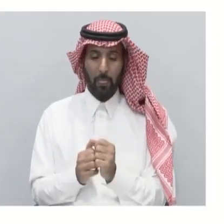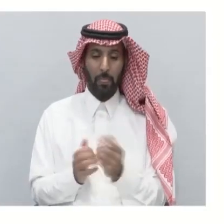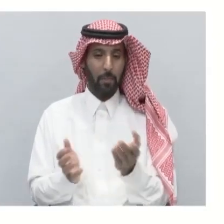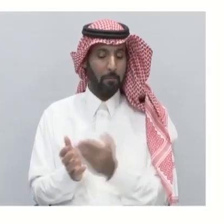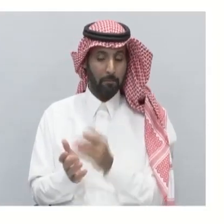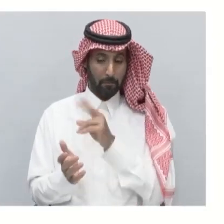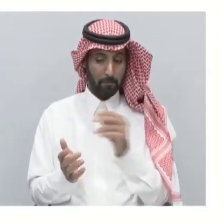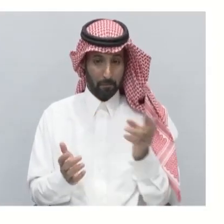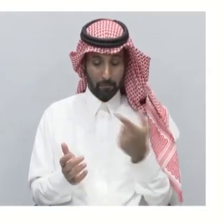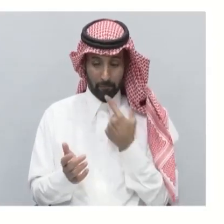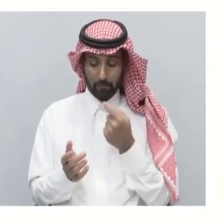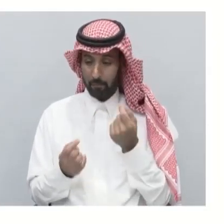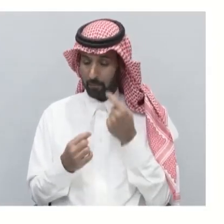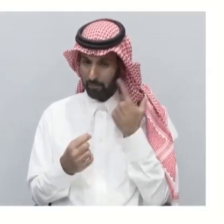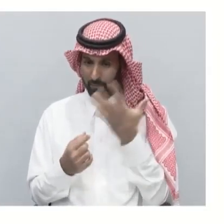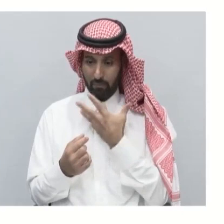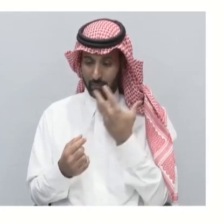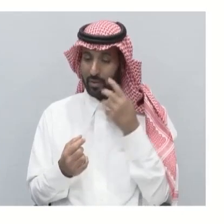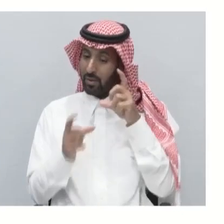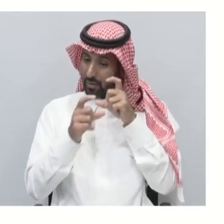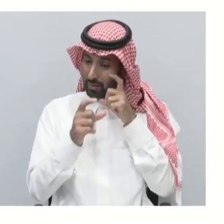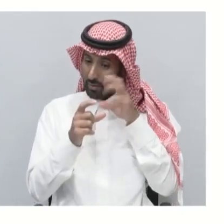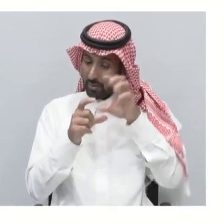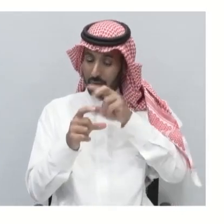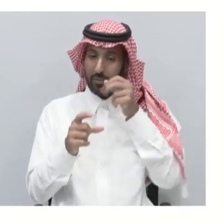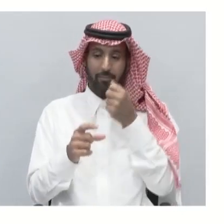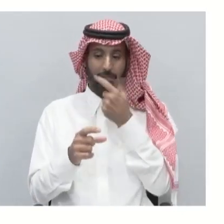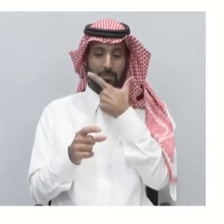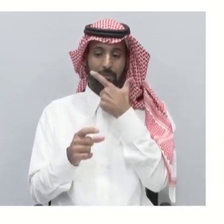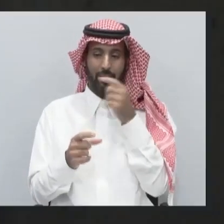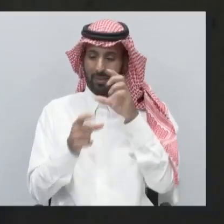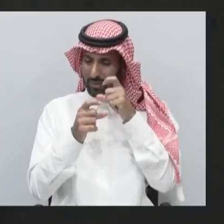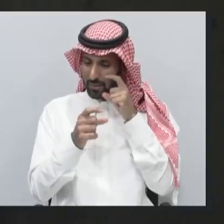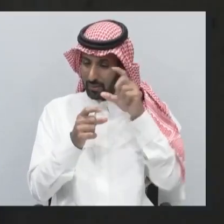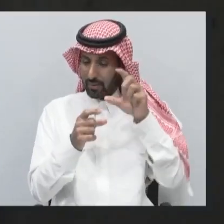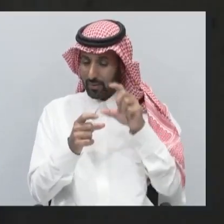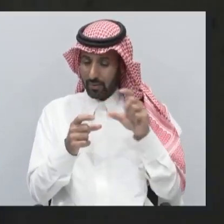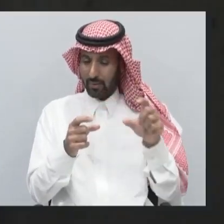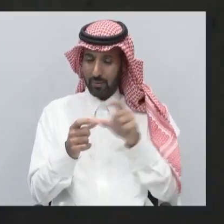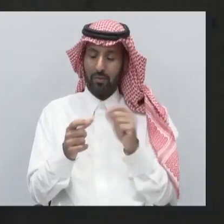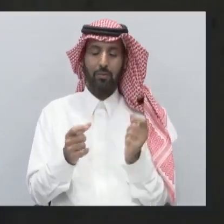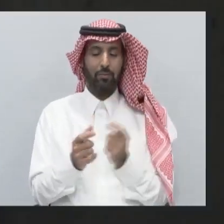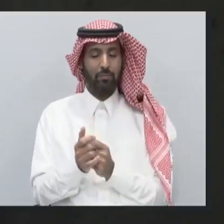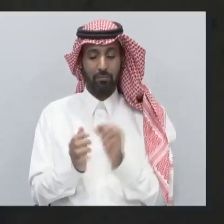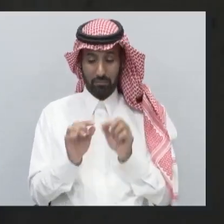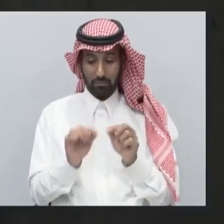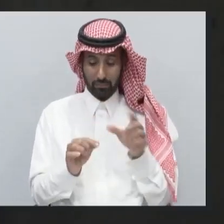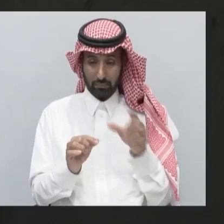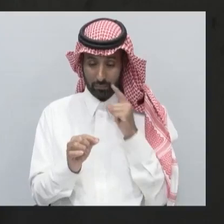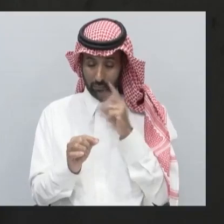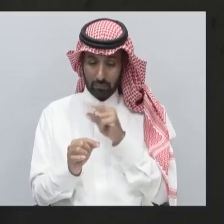you can use the emoticons, which are like the little pictures, like the emojis. And you can use